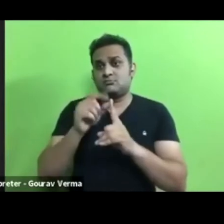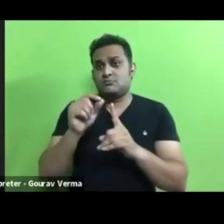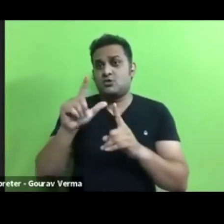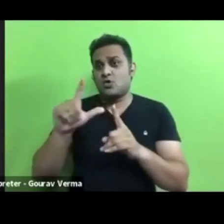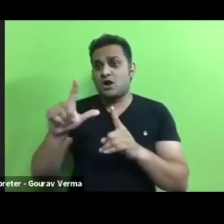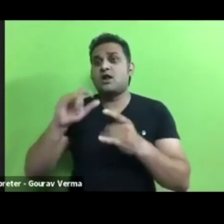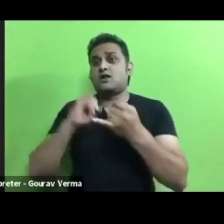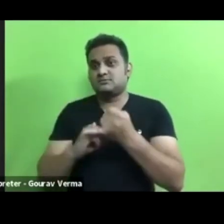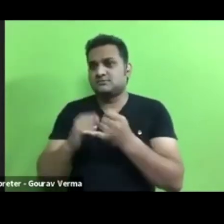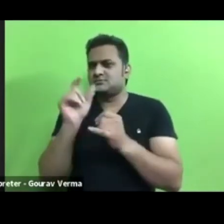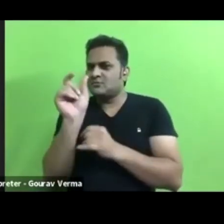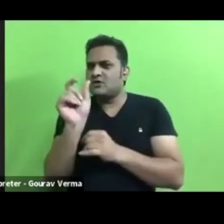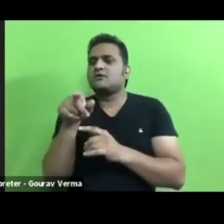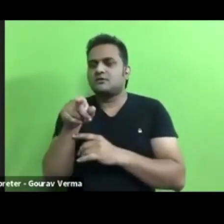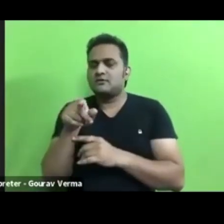Polls.